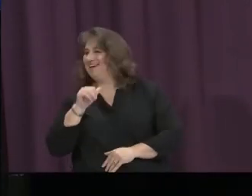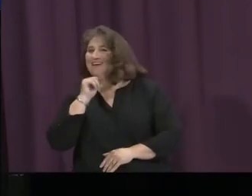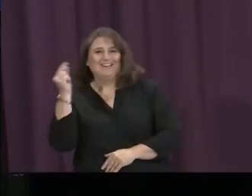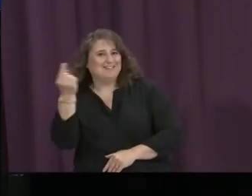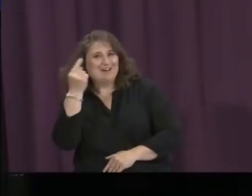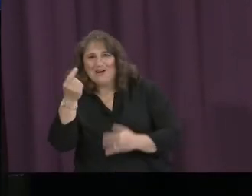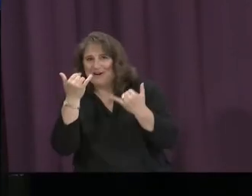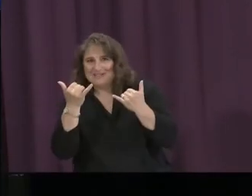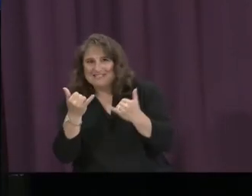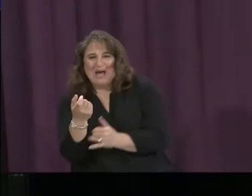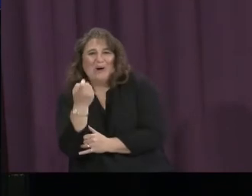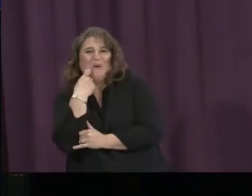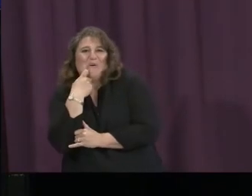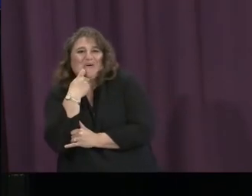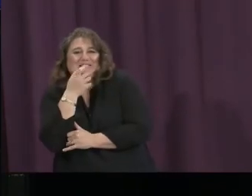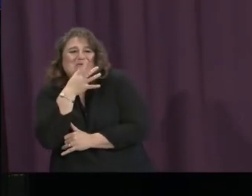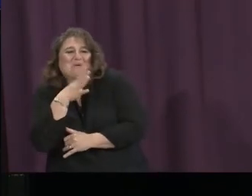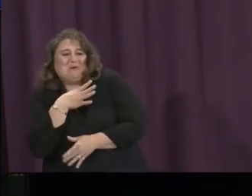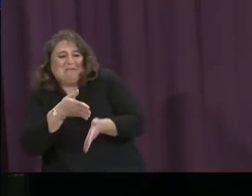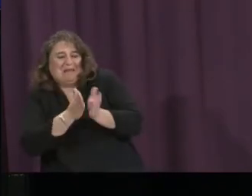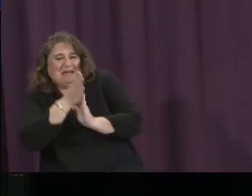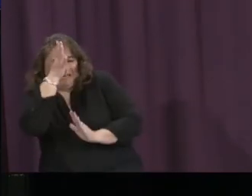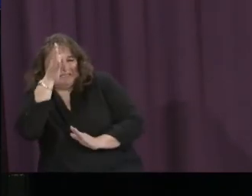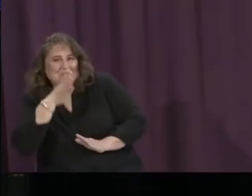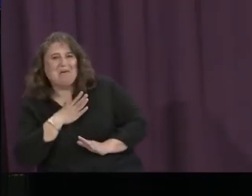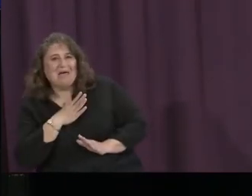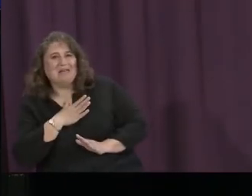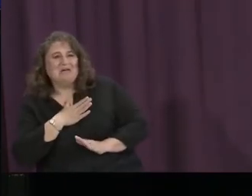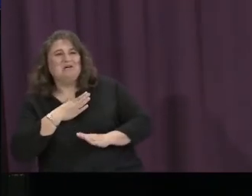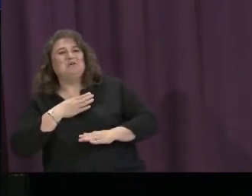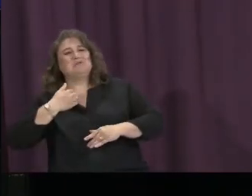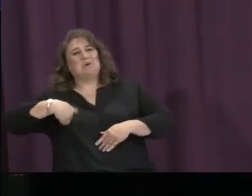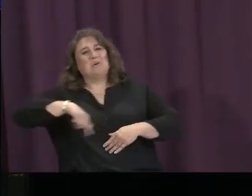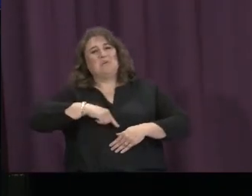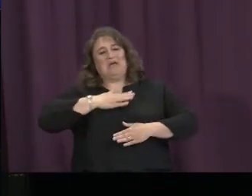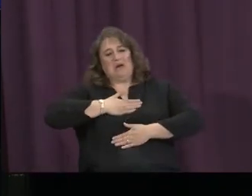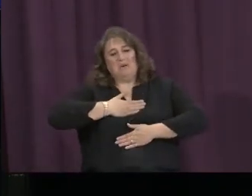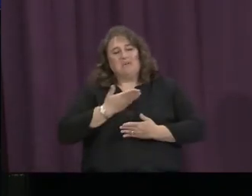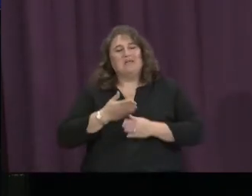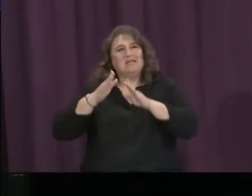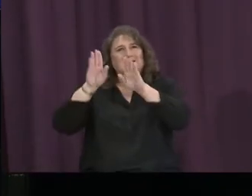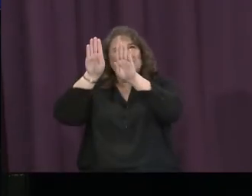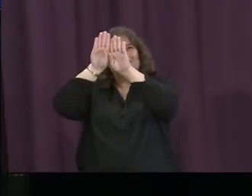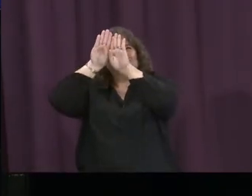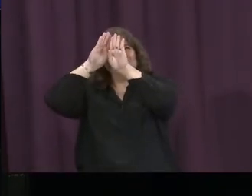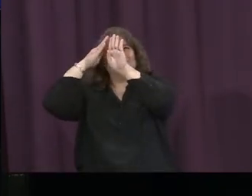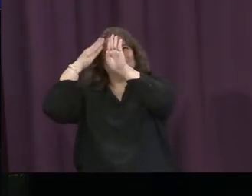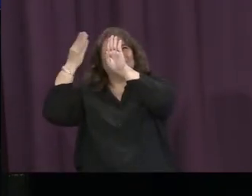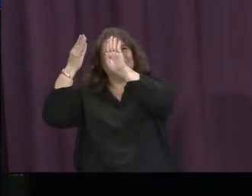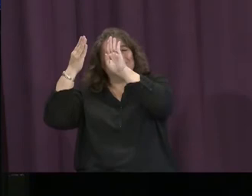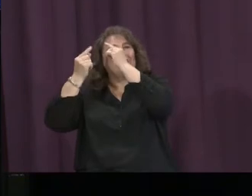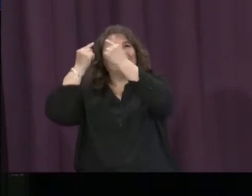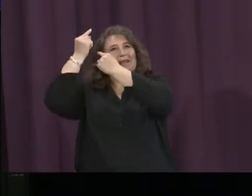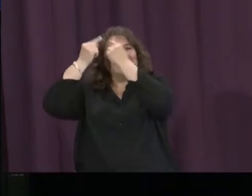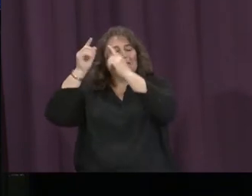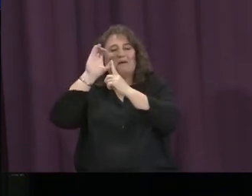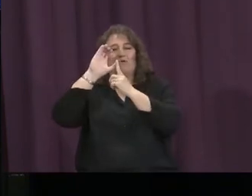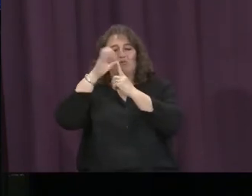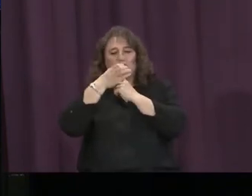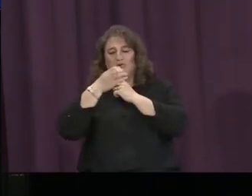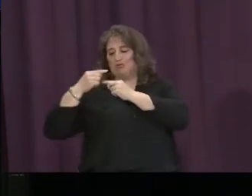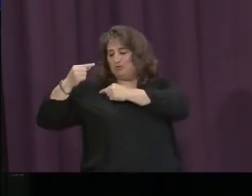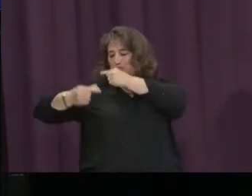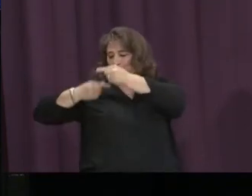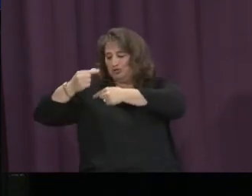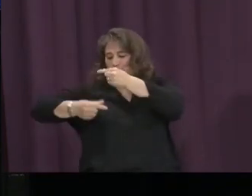mm-hmm. the other way around lately. So we kind of open our mind to the different ways, and that helps us to receive culture and generational differences.